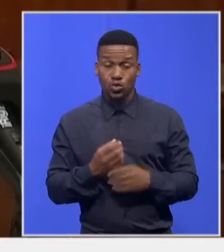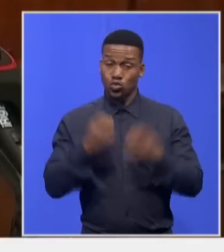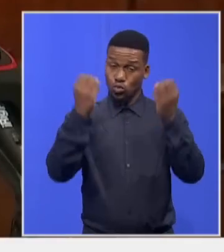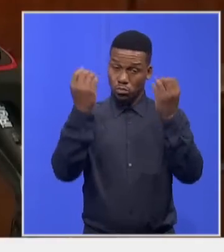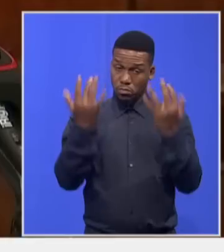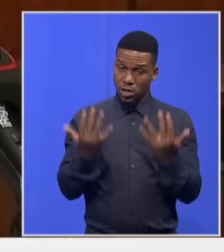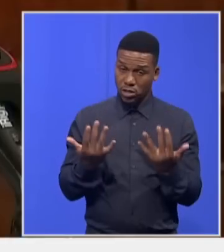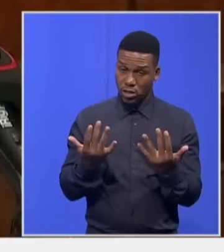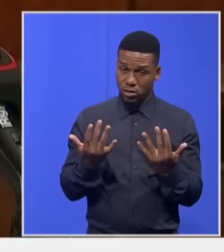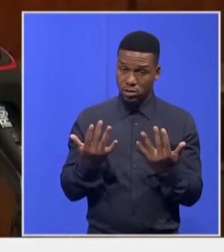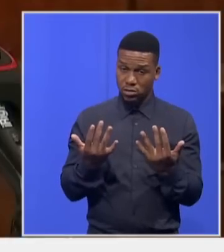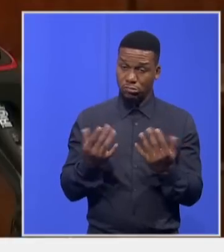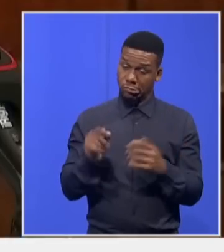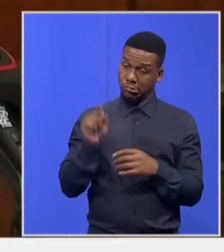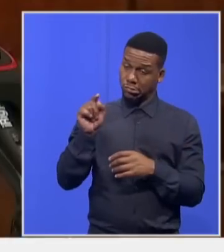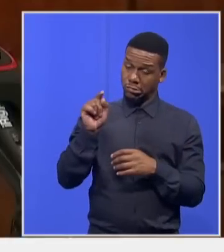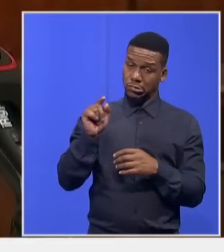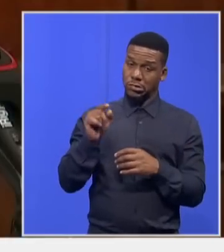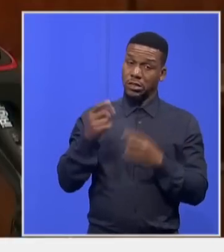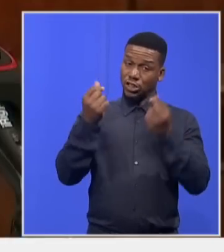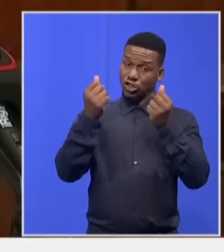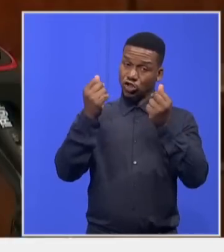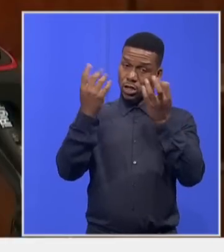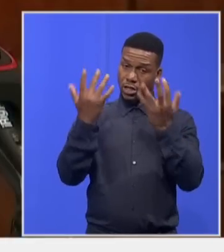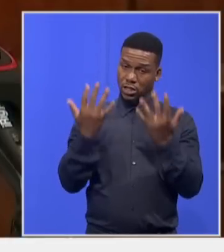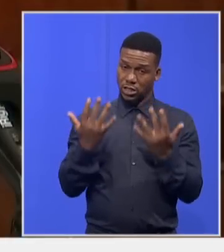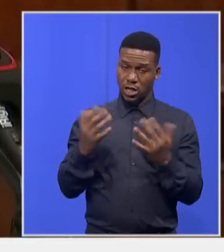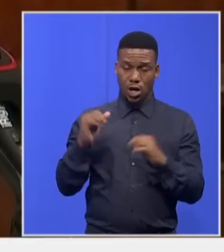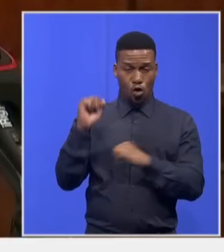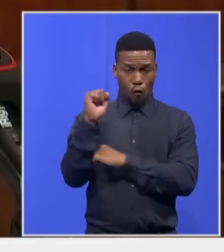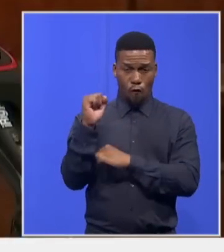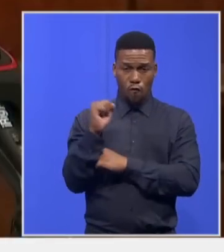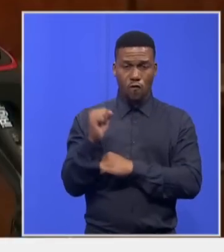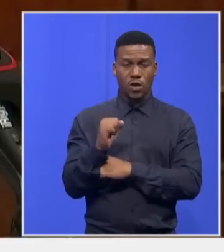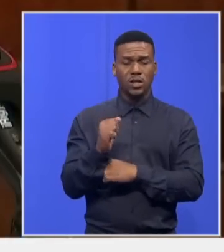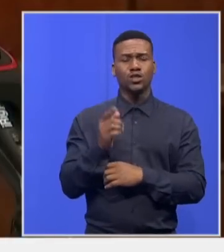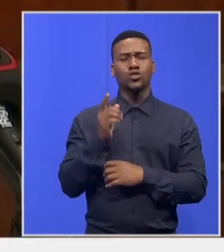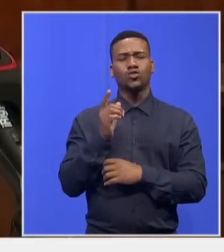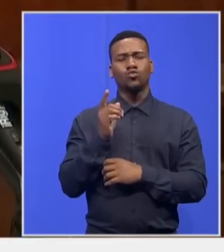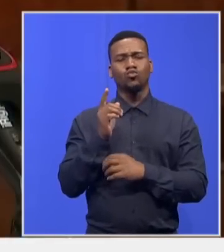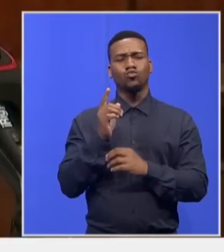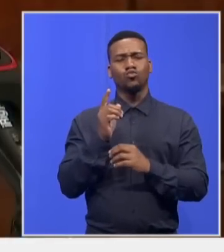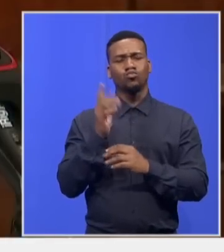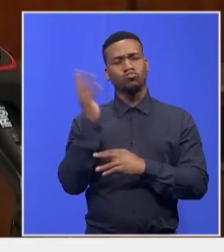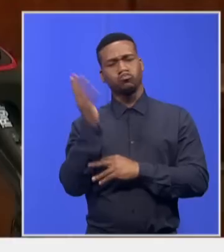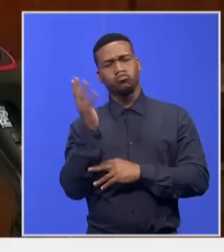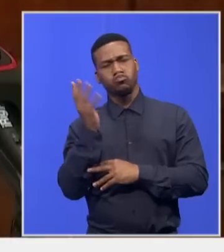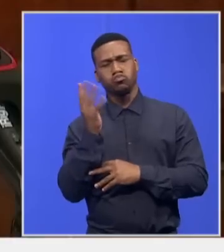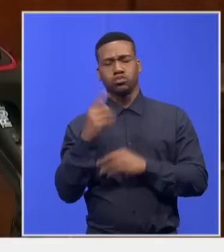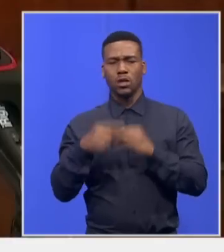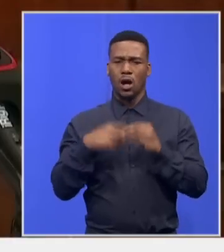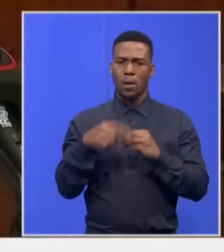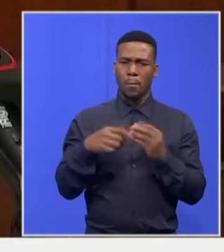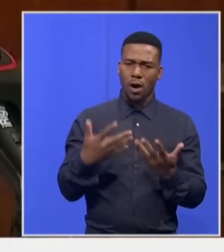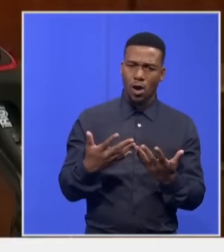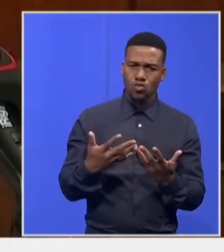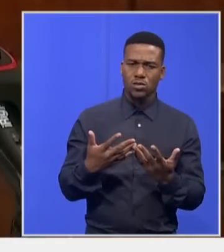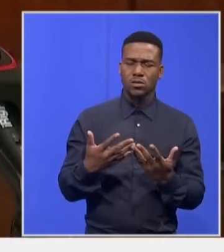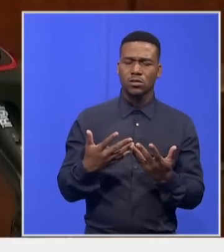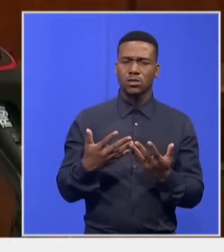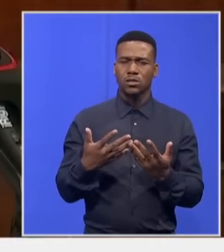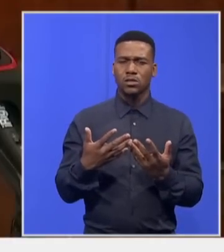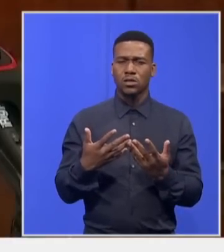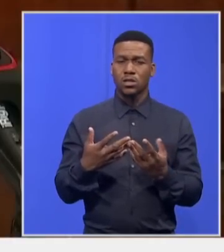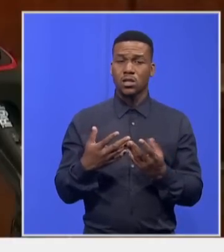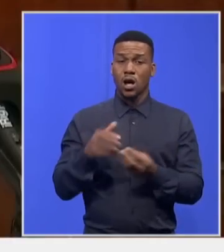the Treasury talked about, the Finance Minister talked about a plan to concession out the